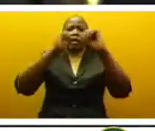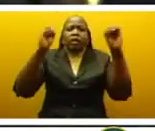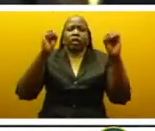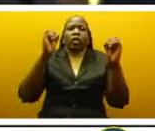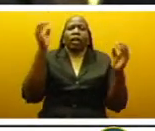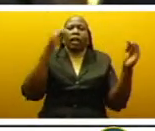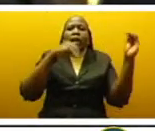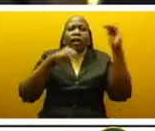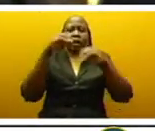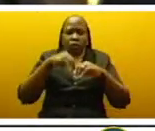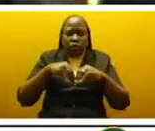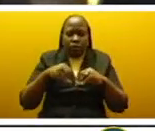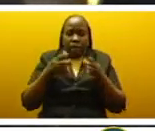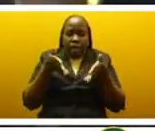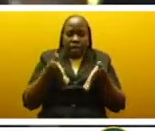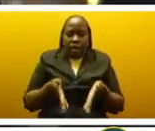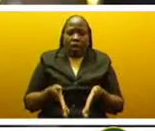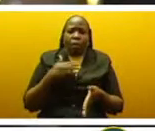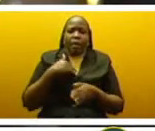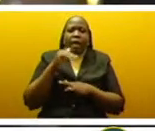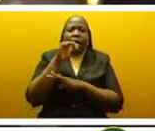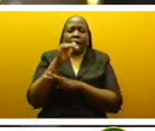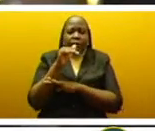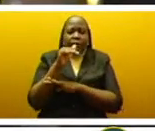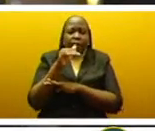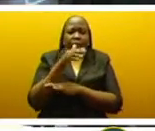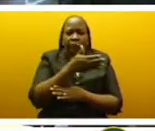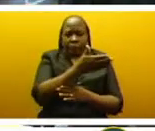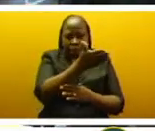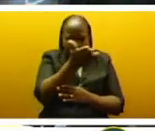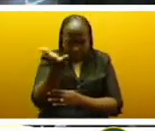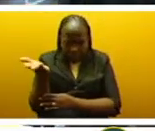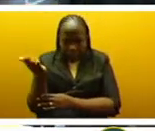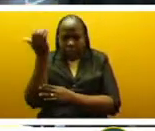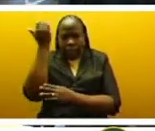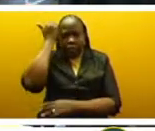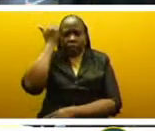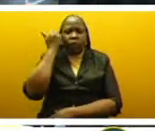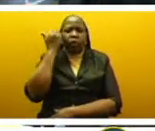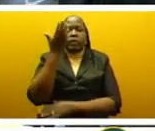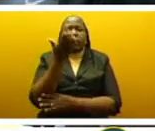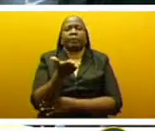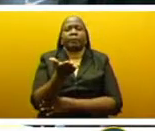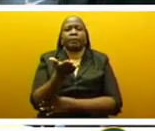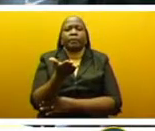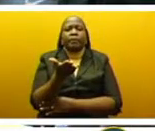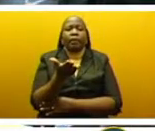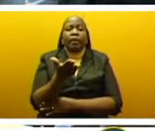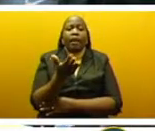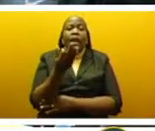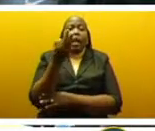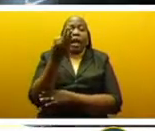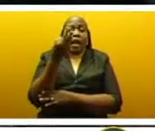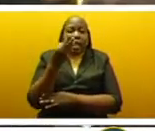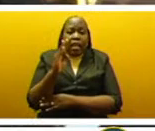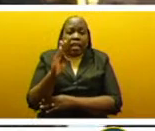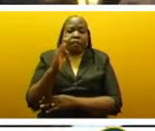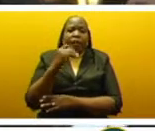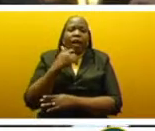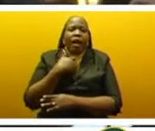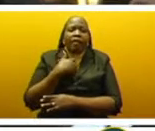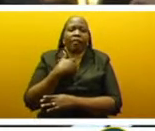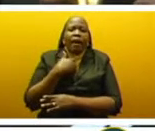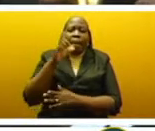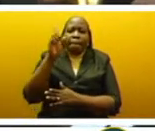So I urge my ladies and my lords that where there's been an infringement of the